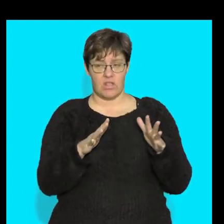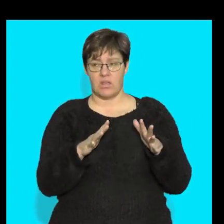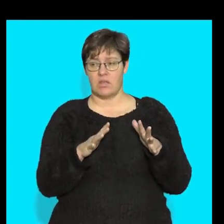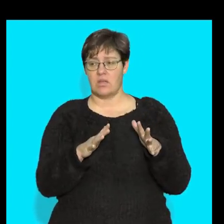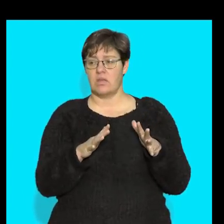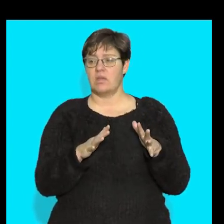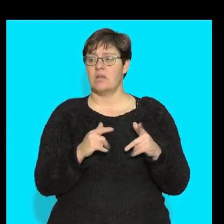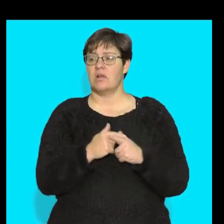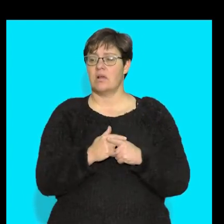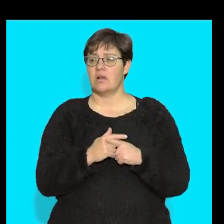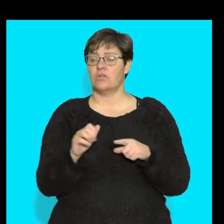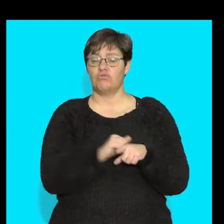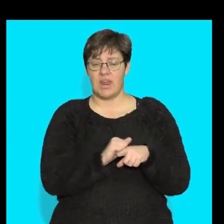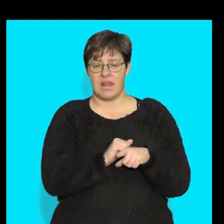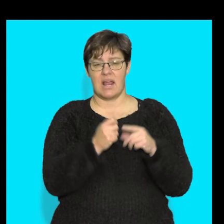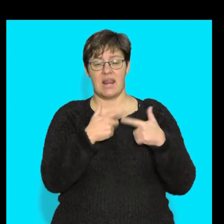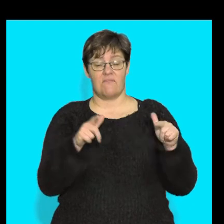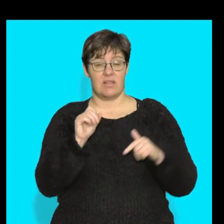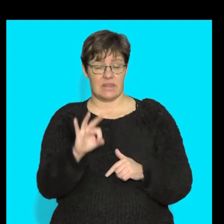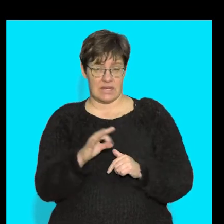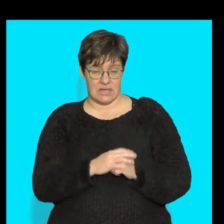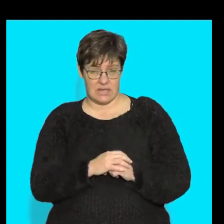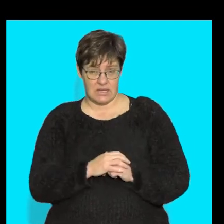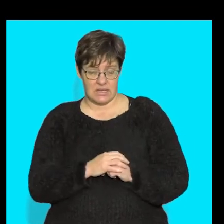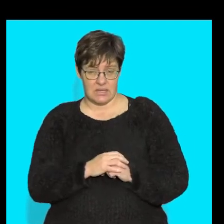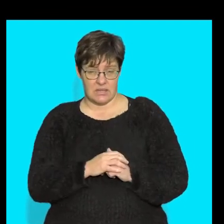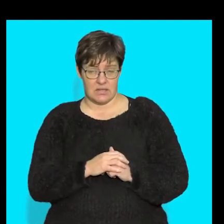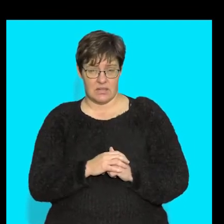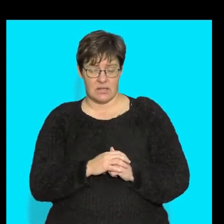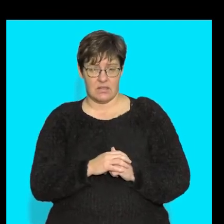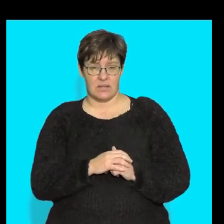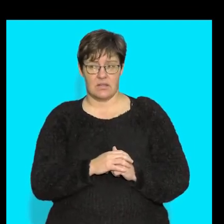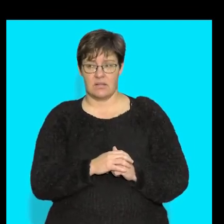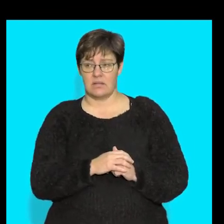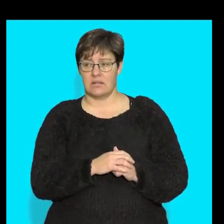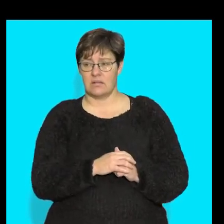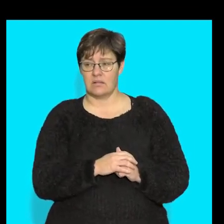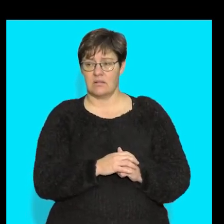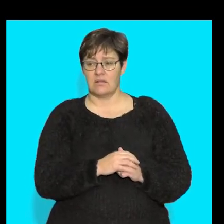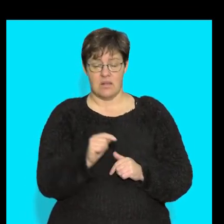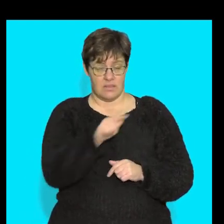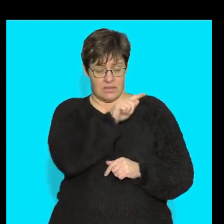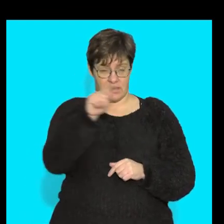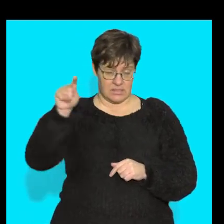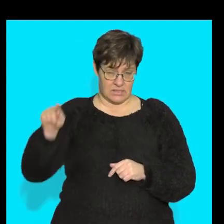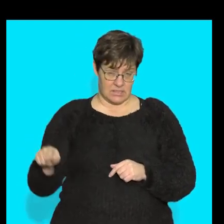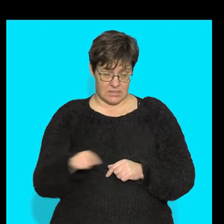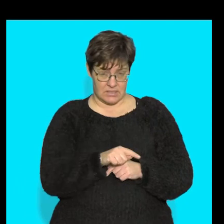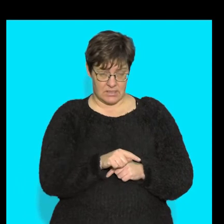talk about after training of level 3, we are mainly talking about after these people actually